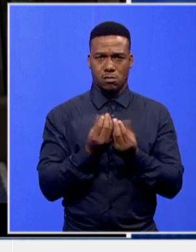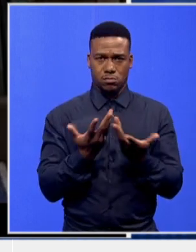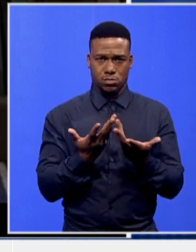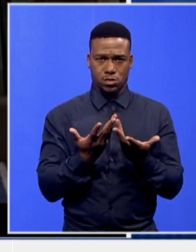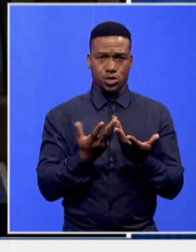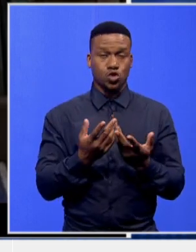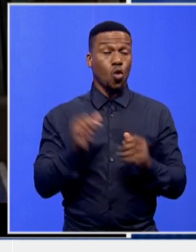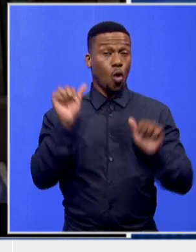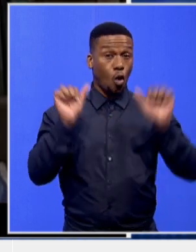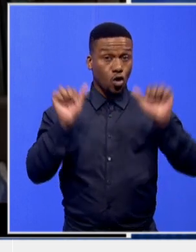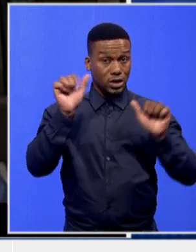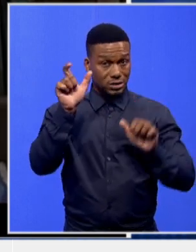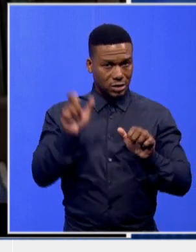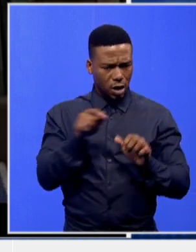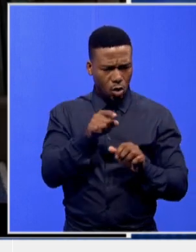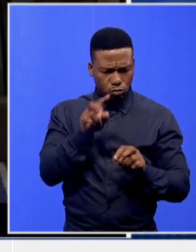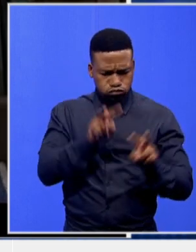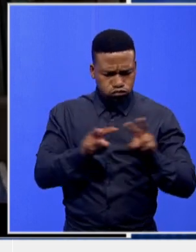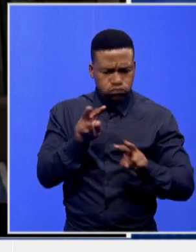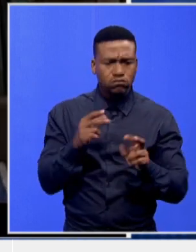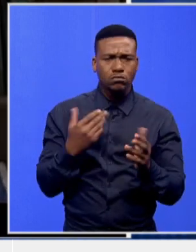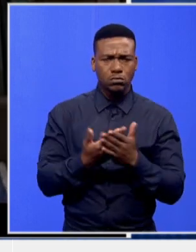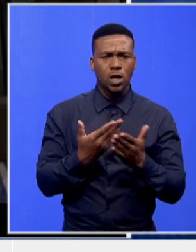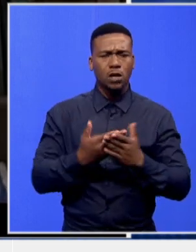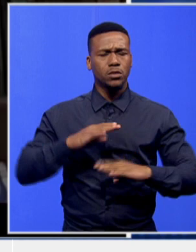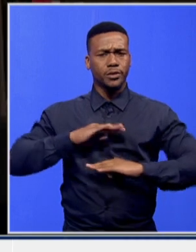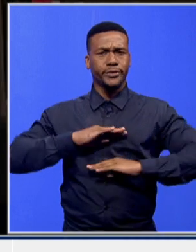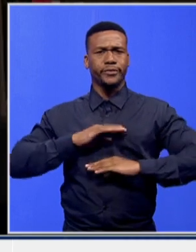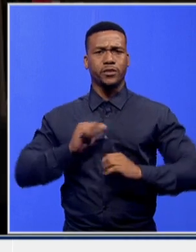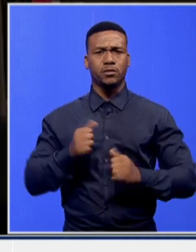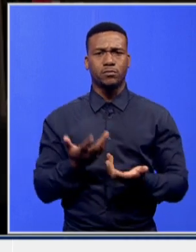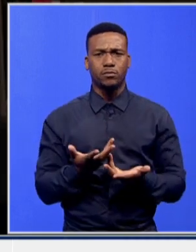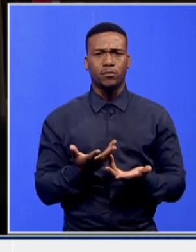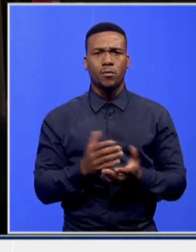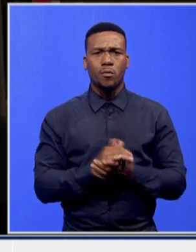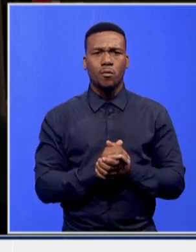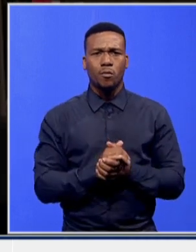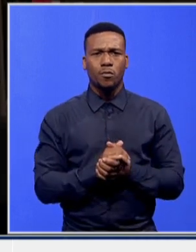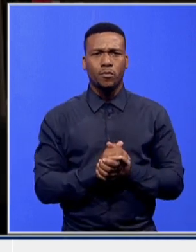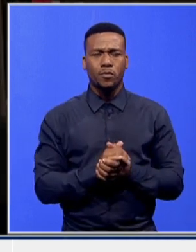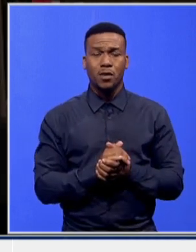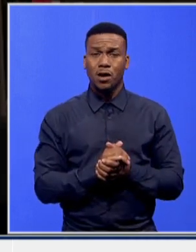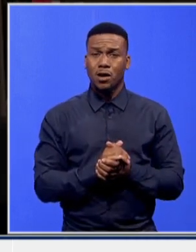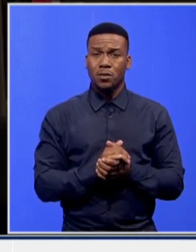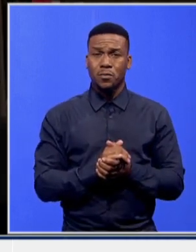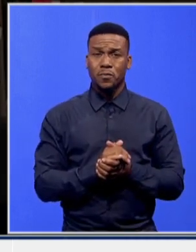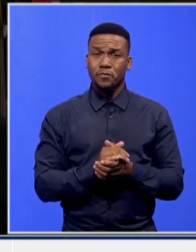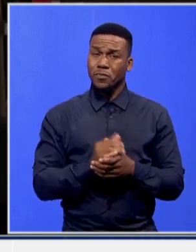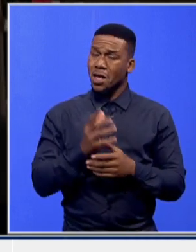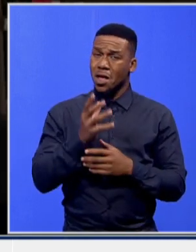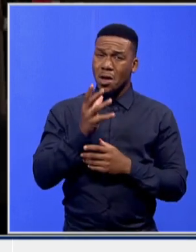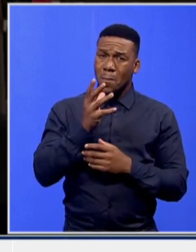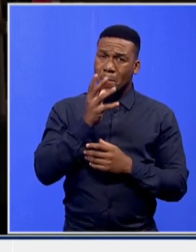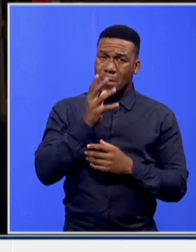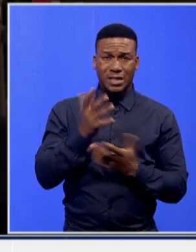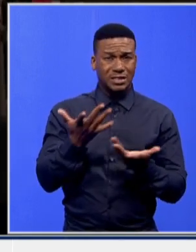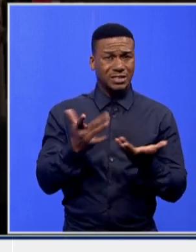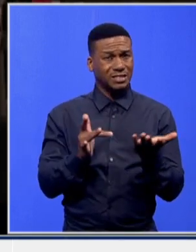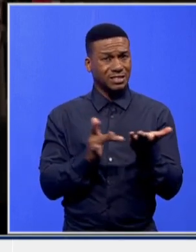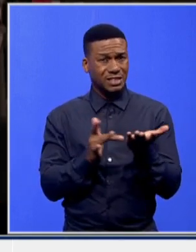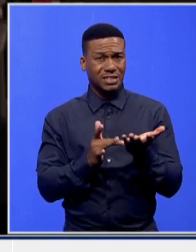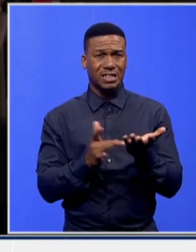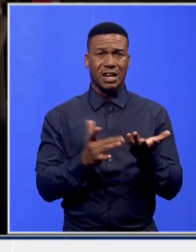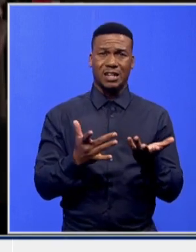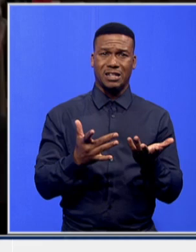regarding the completeness and the accuracy of the information. Yeah, so there's a lot of technicalities here, and I think it's important that we just maybe take this